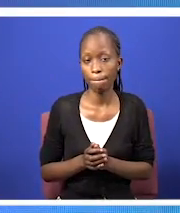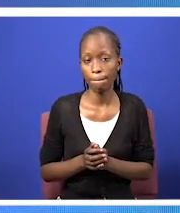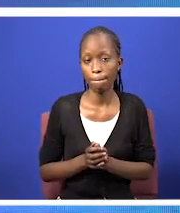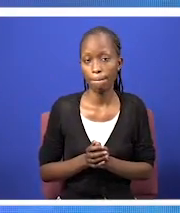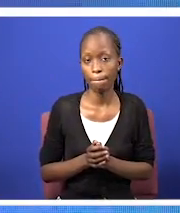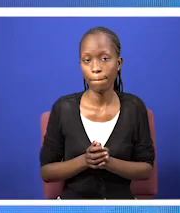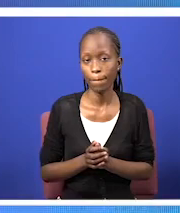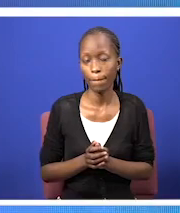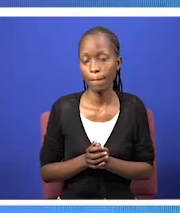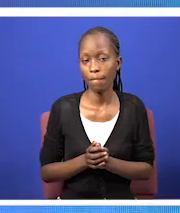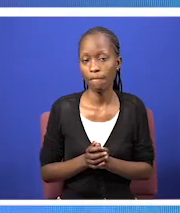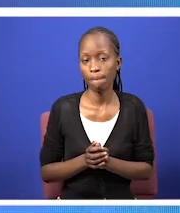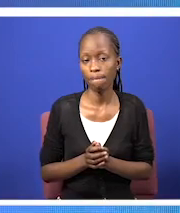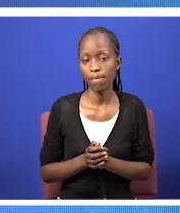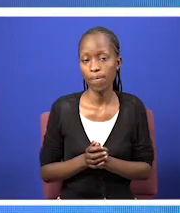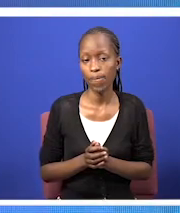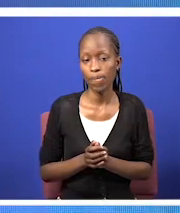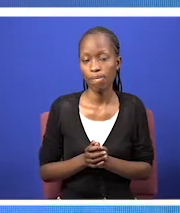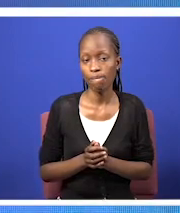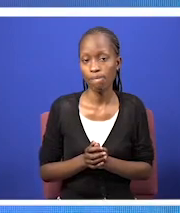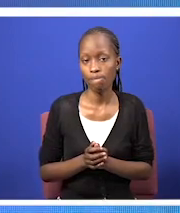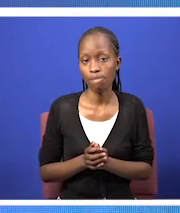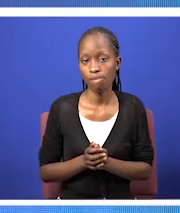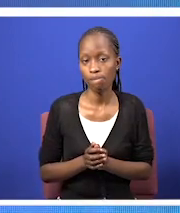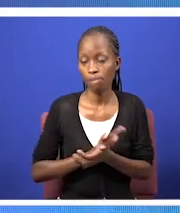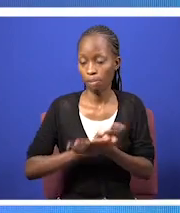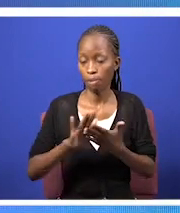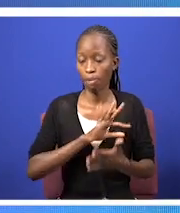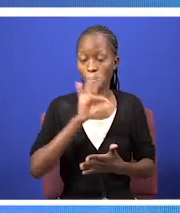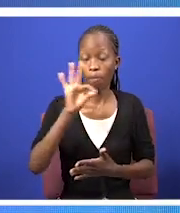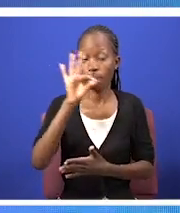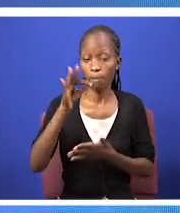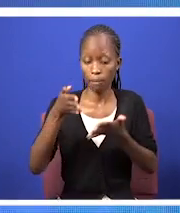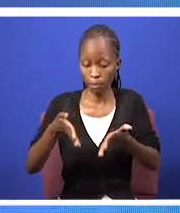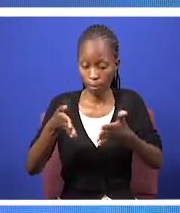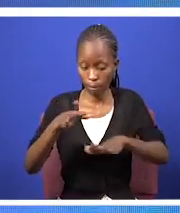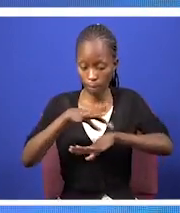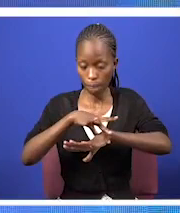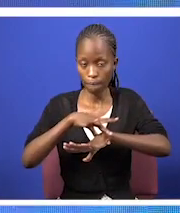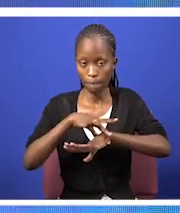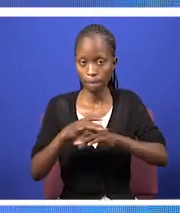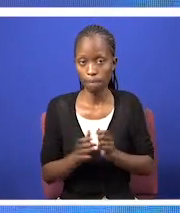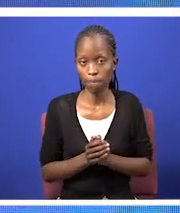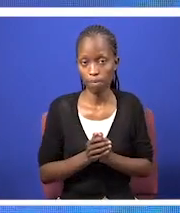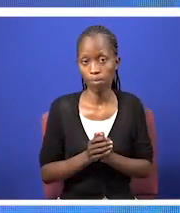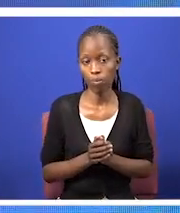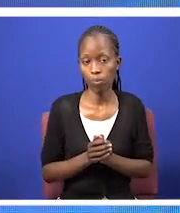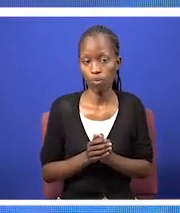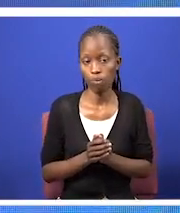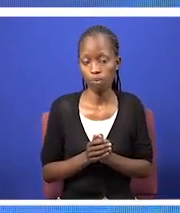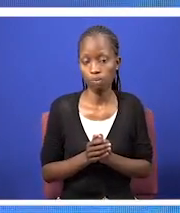colony. That's really what colonization is all about. In other words, the Holy Spirit is here on the earth